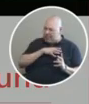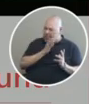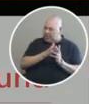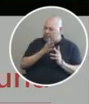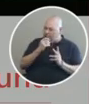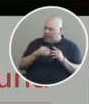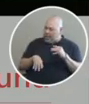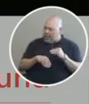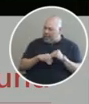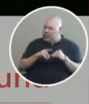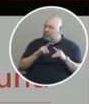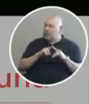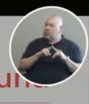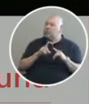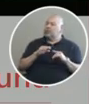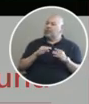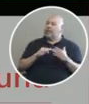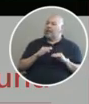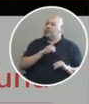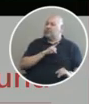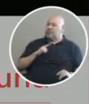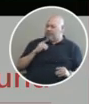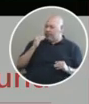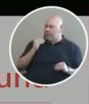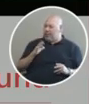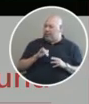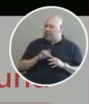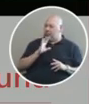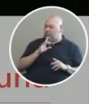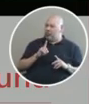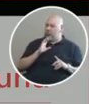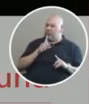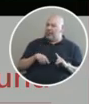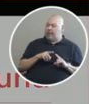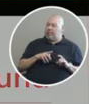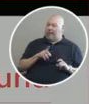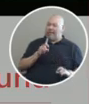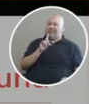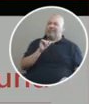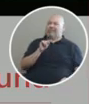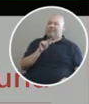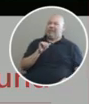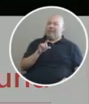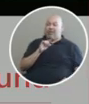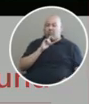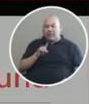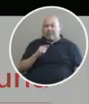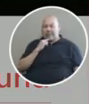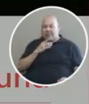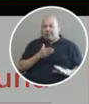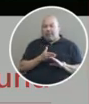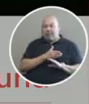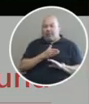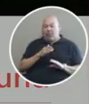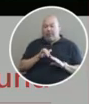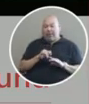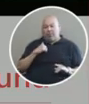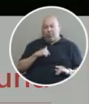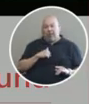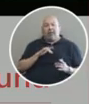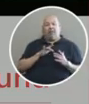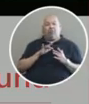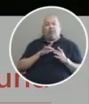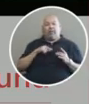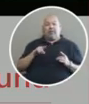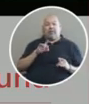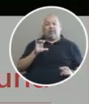add to council for information. We talk a lot about data, and Jessica mentioned earlier today, we had reached out